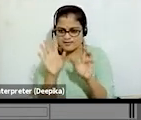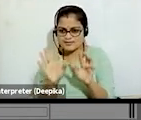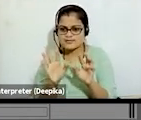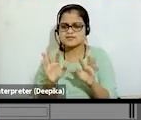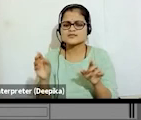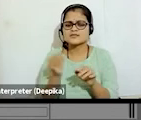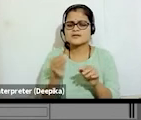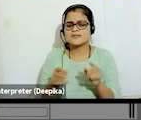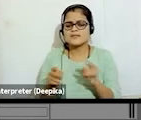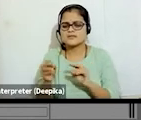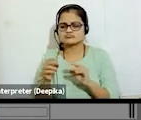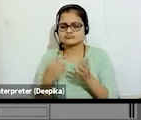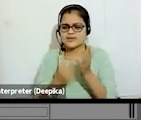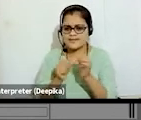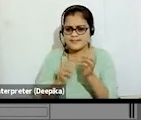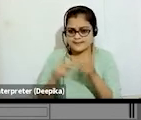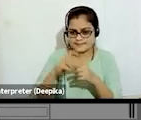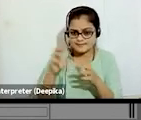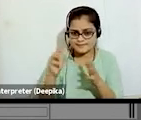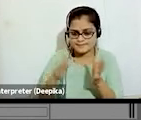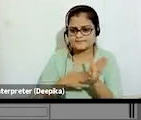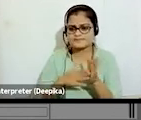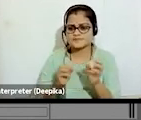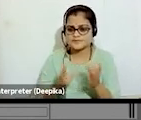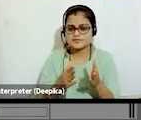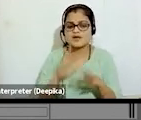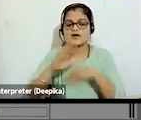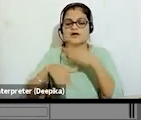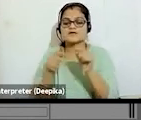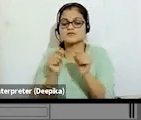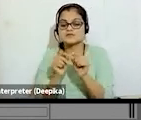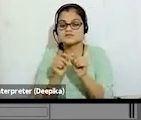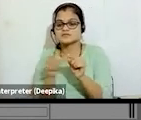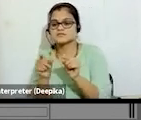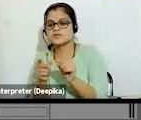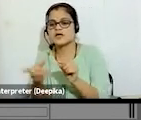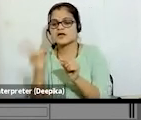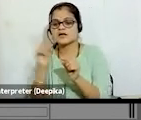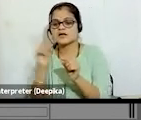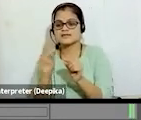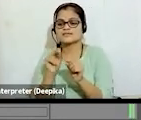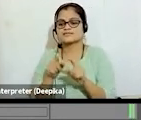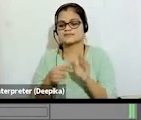random stutters, or I think you can really go in and dial in very specific things. It's kind of like beat repeat.